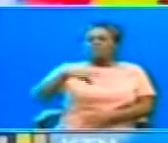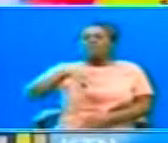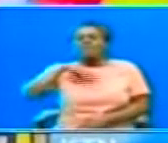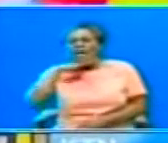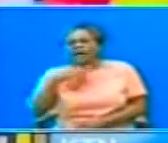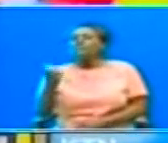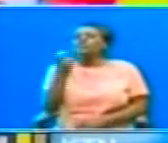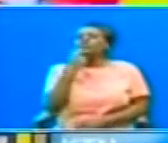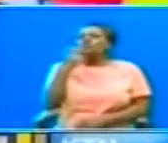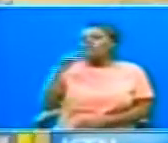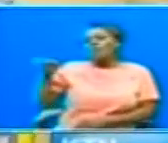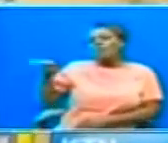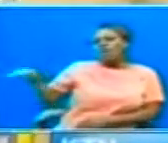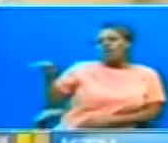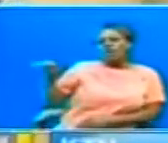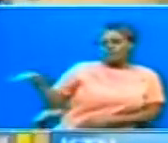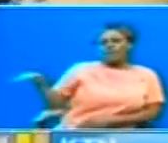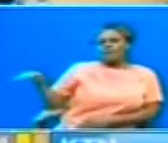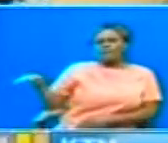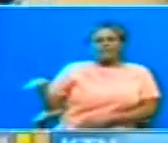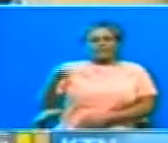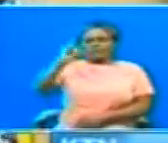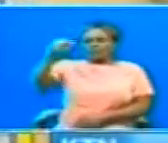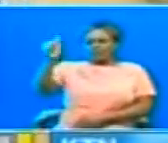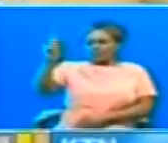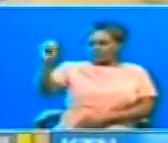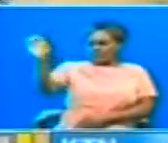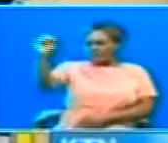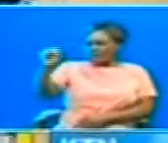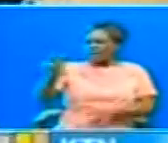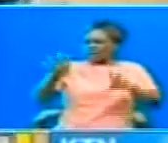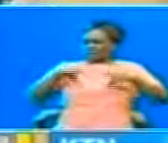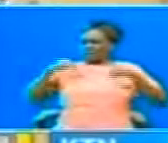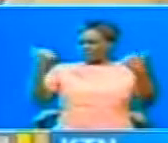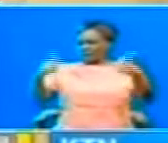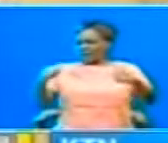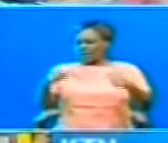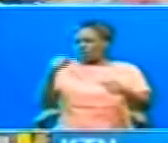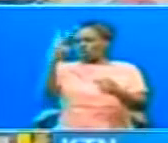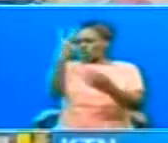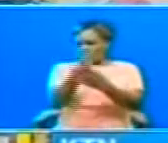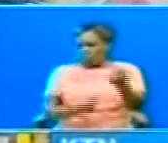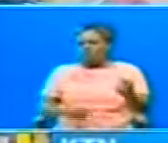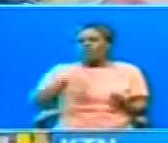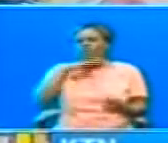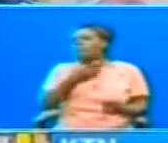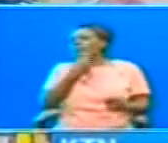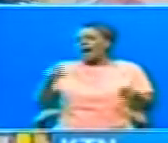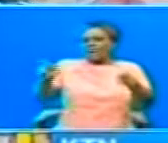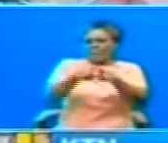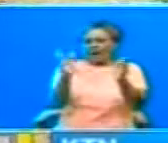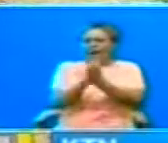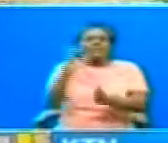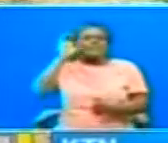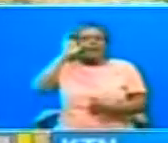the Tuesday morning Mandera attack. James Nduthia is yet to come to terms with the double loss. His brother and a